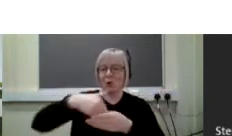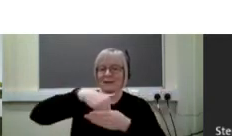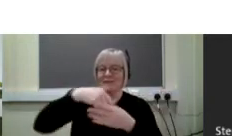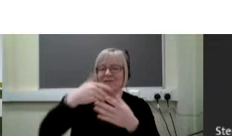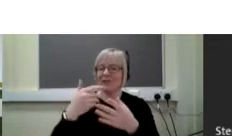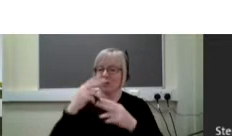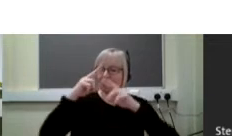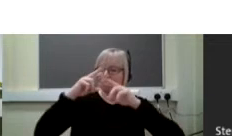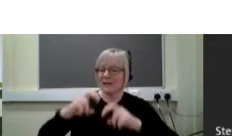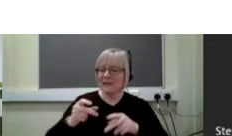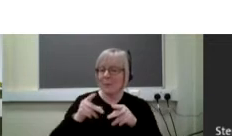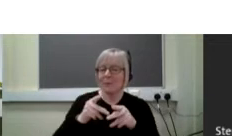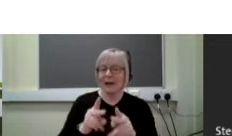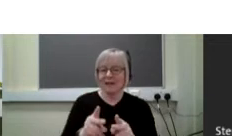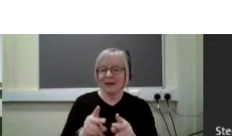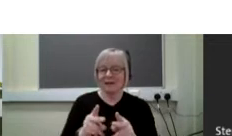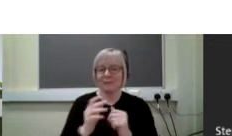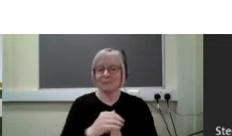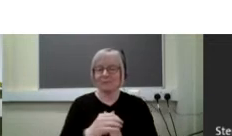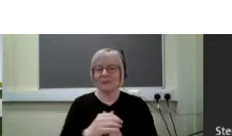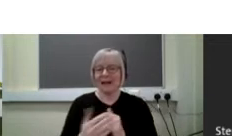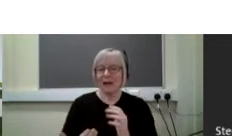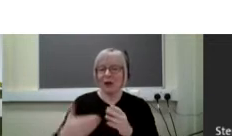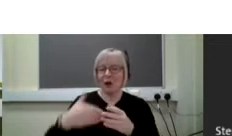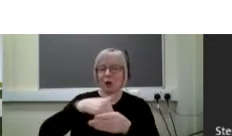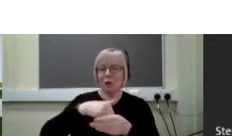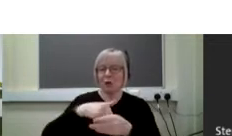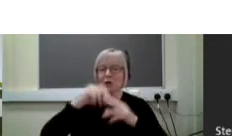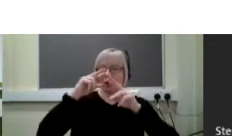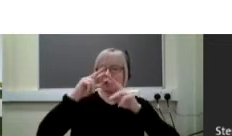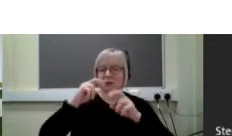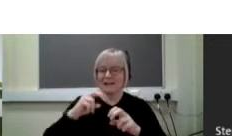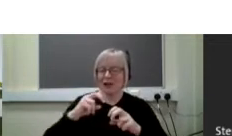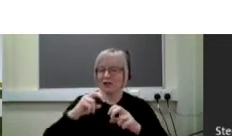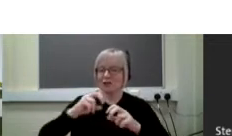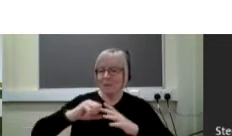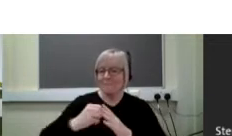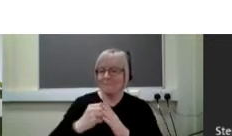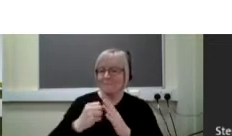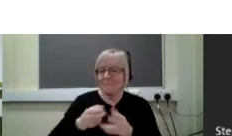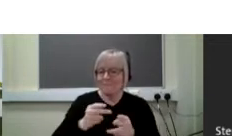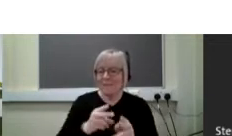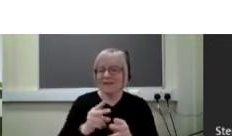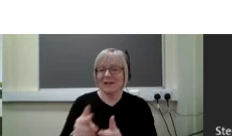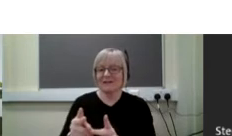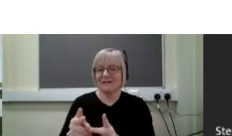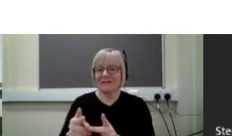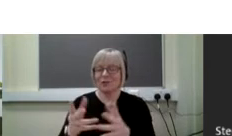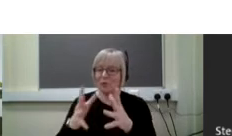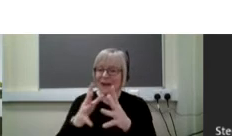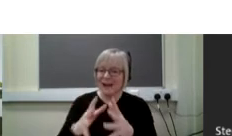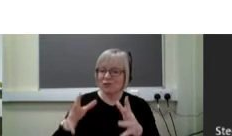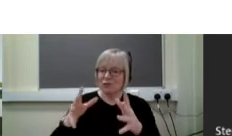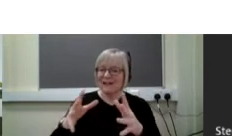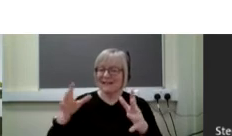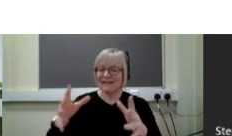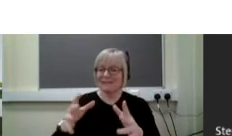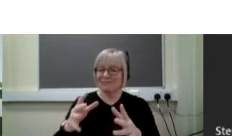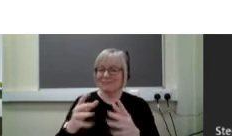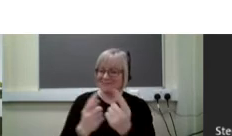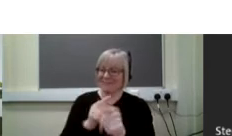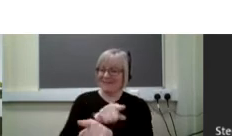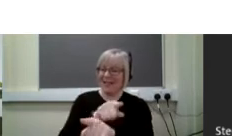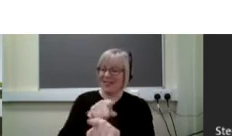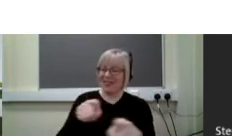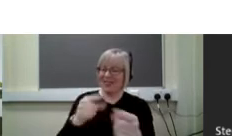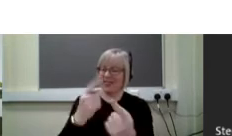develop disability inclusive research methods and tools with the adolescents with disabilities to increase their participation in research about